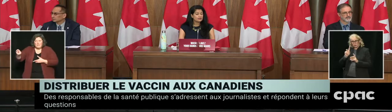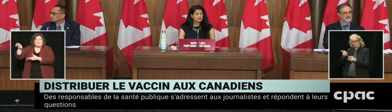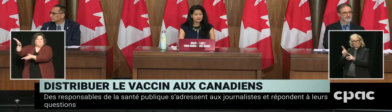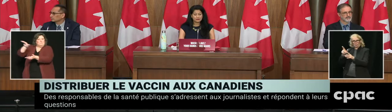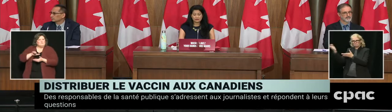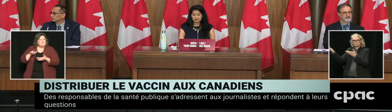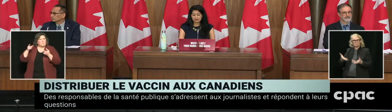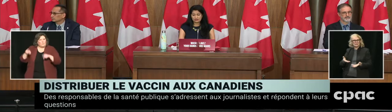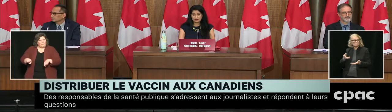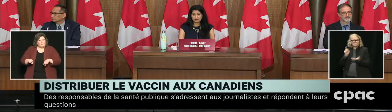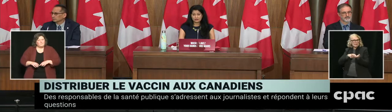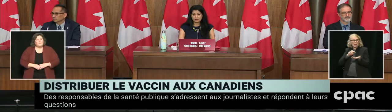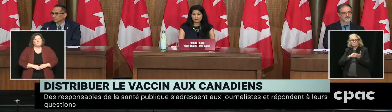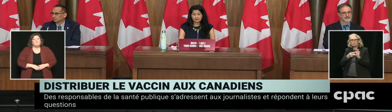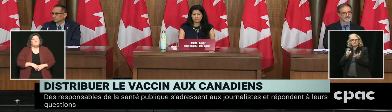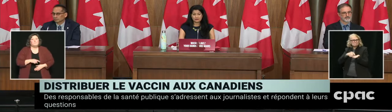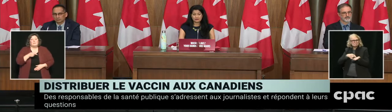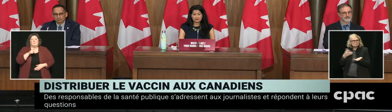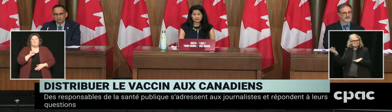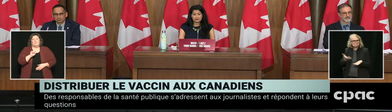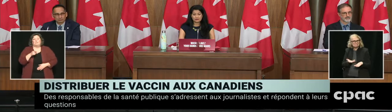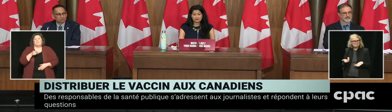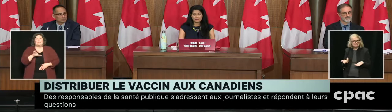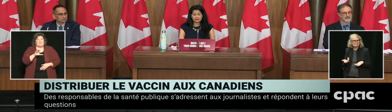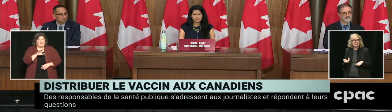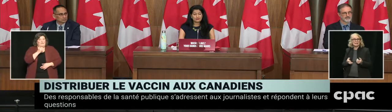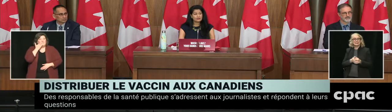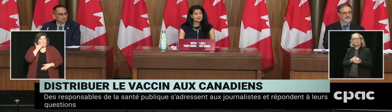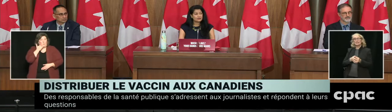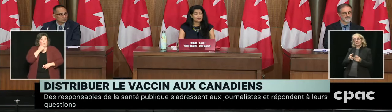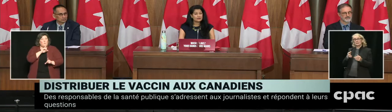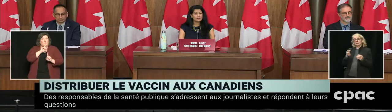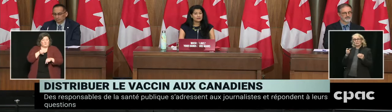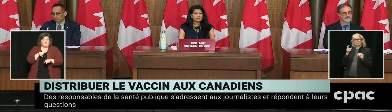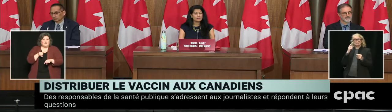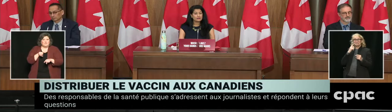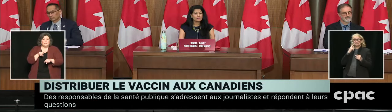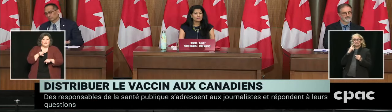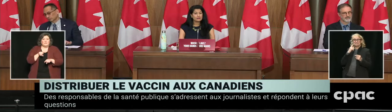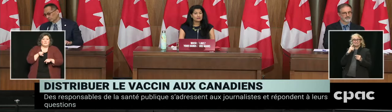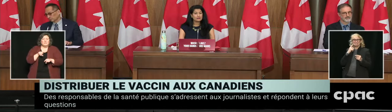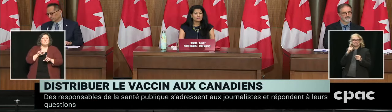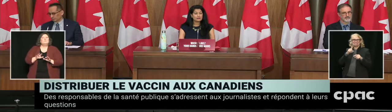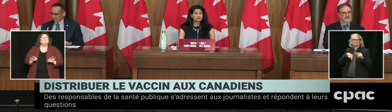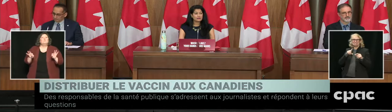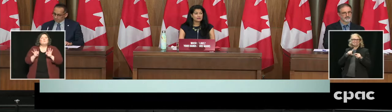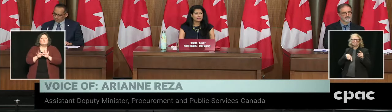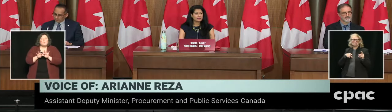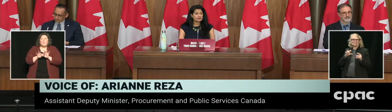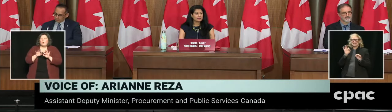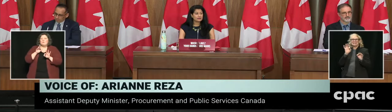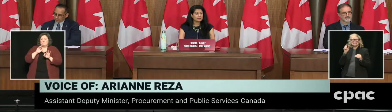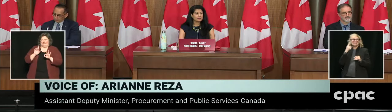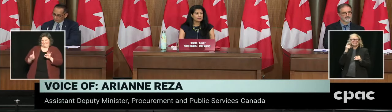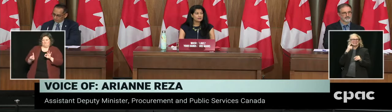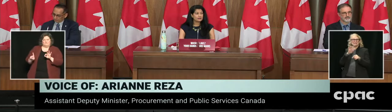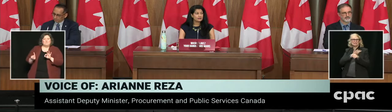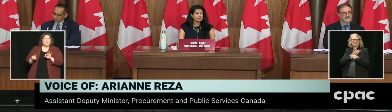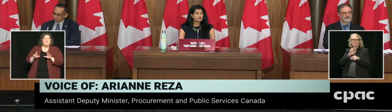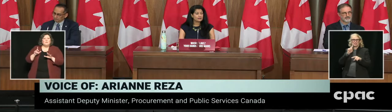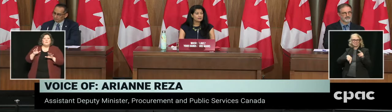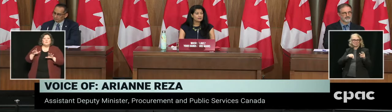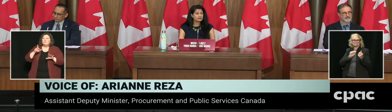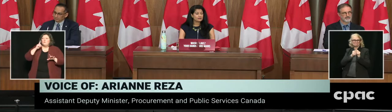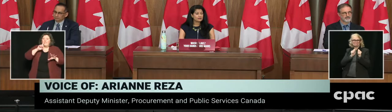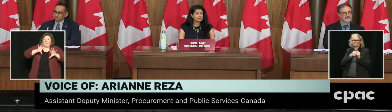Thank you for the question. So I think it's important to just take a step back and look at this against the backdrop of immense global